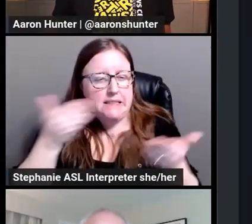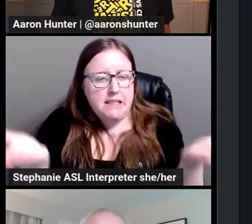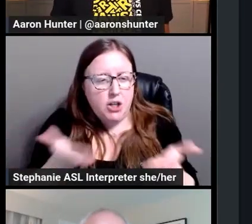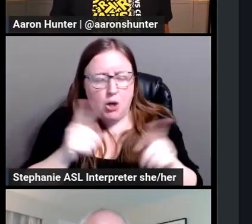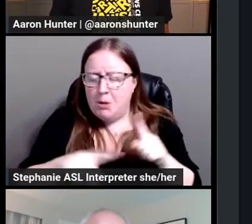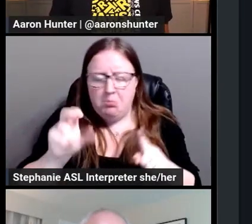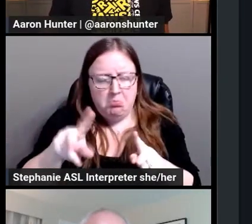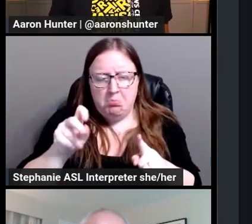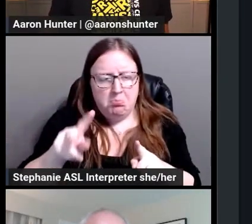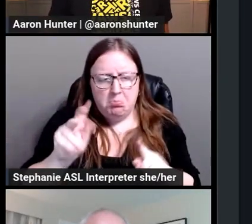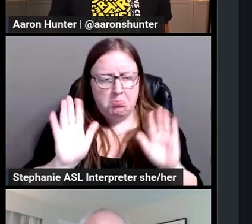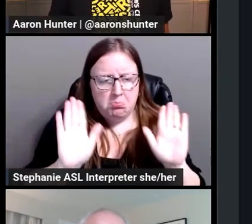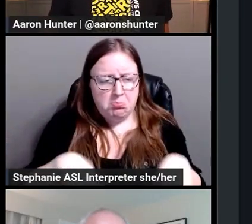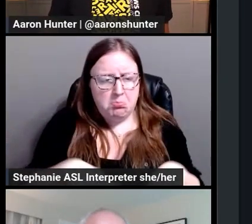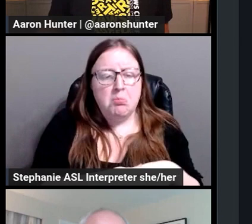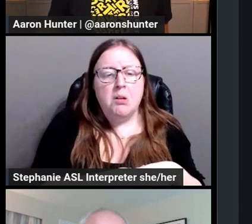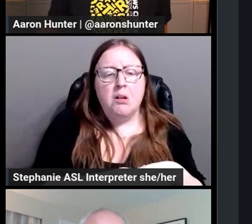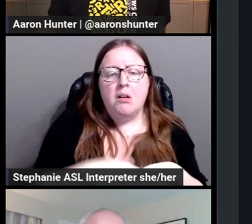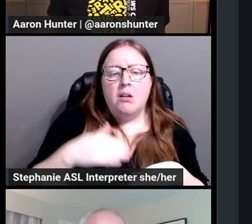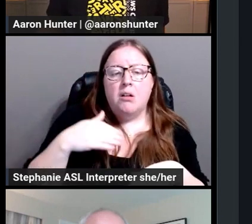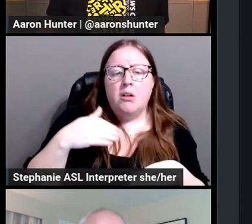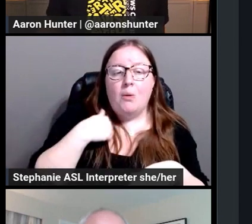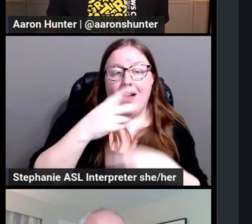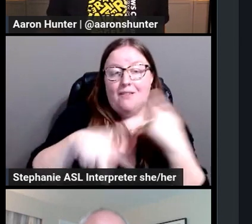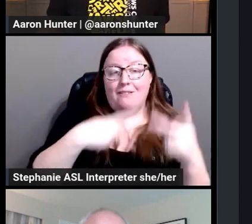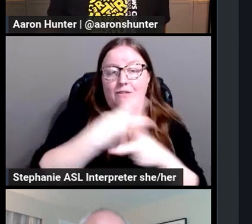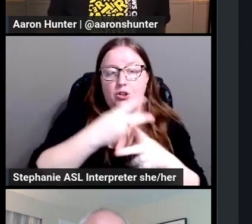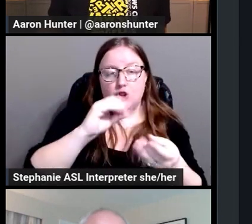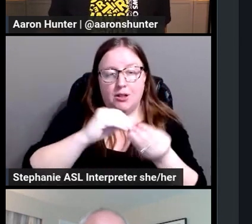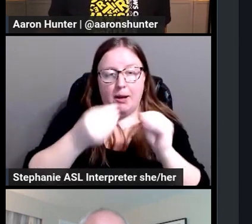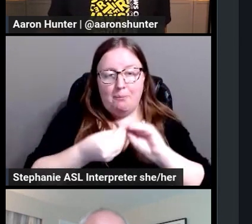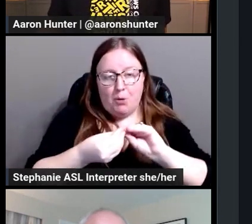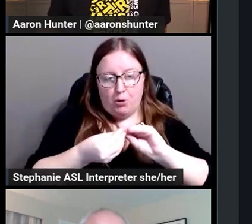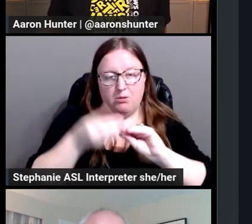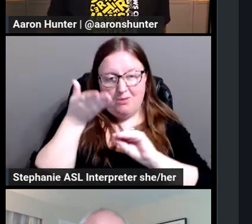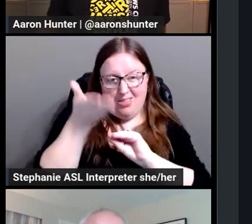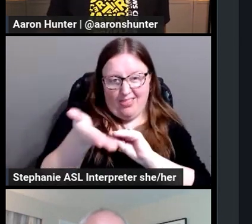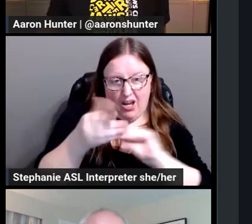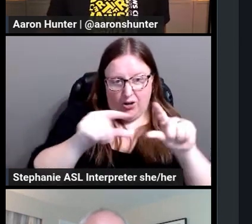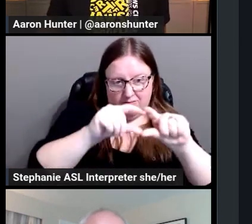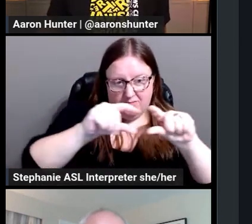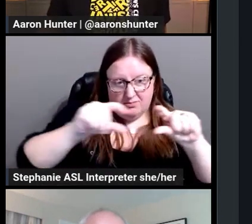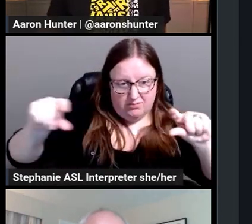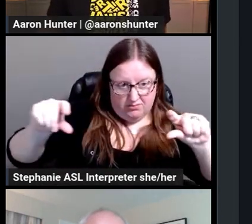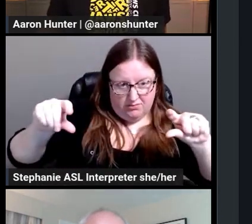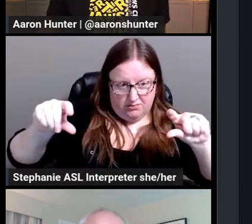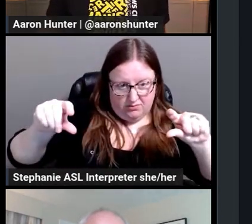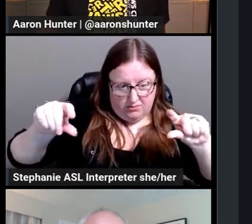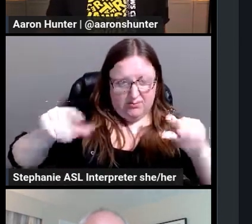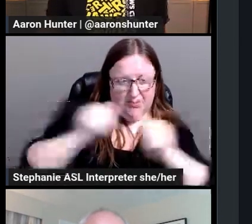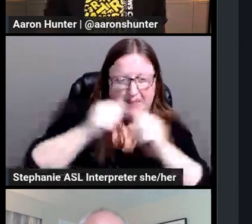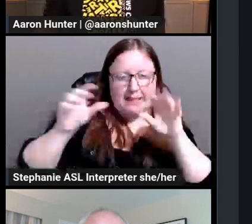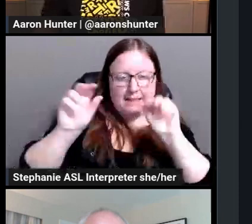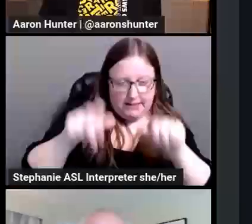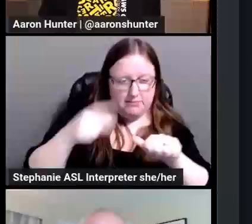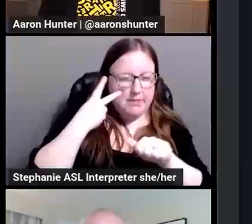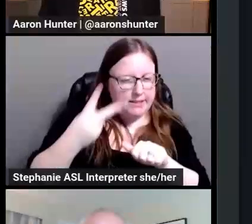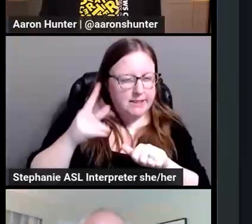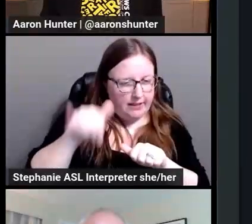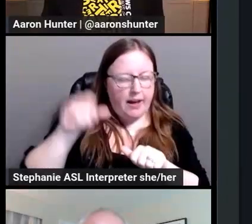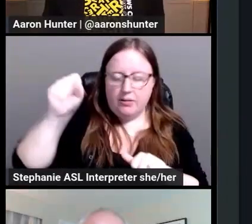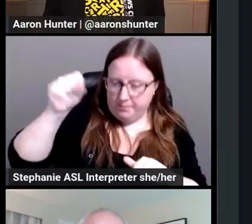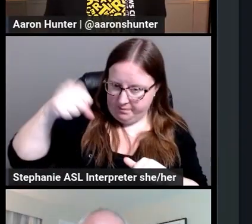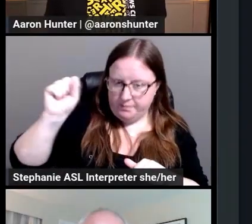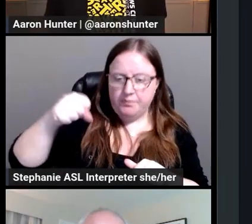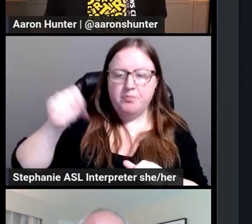if it's not. There's a sort of a version number here in this date string in the description I of see this. it. Yeah.